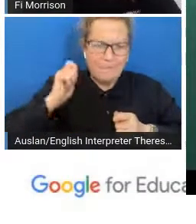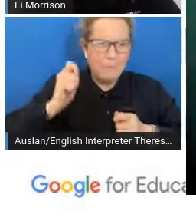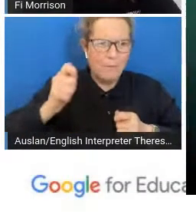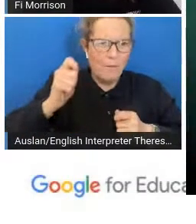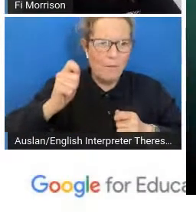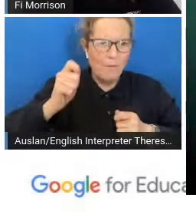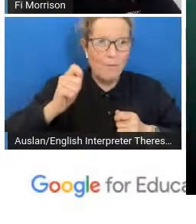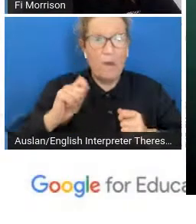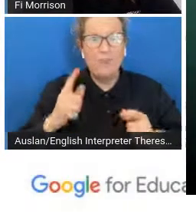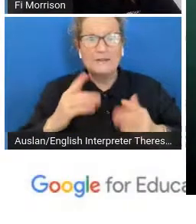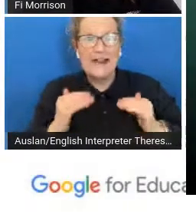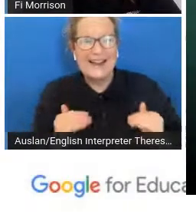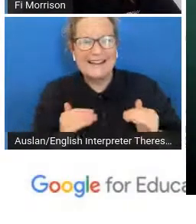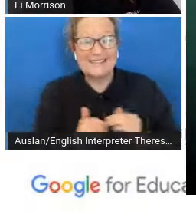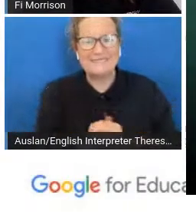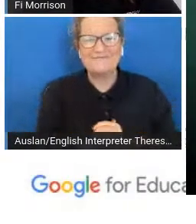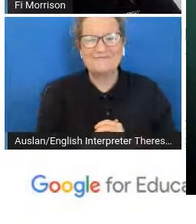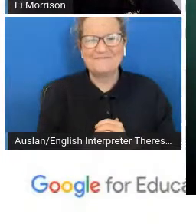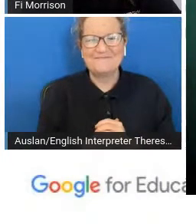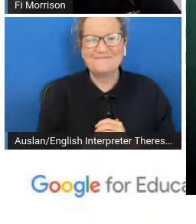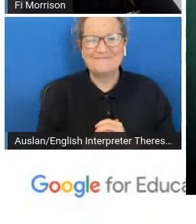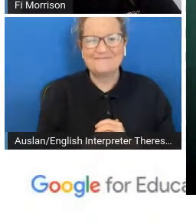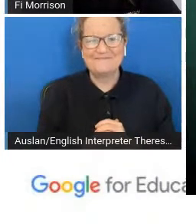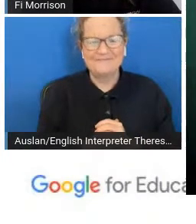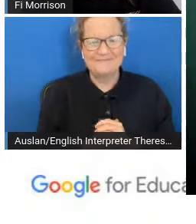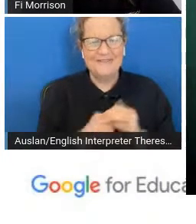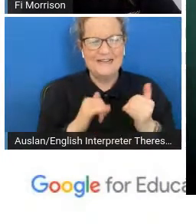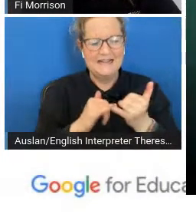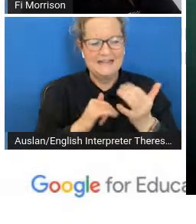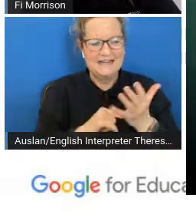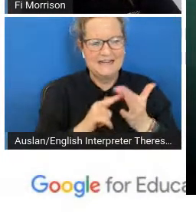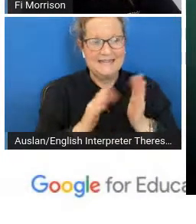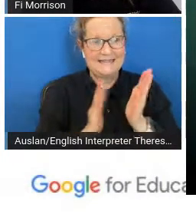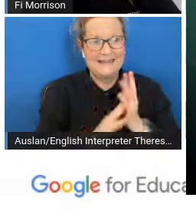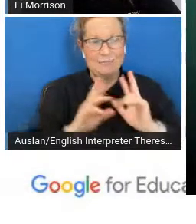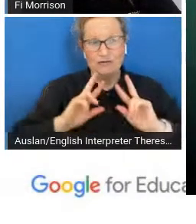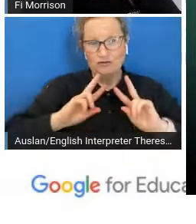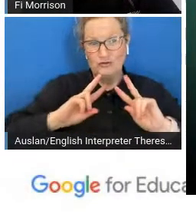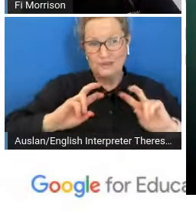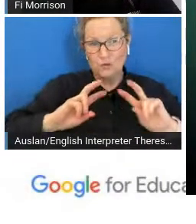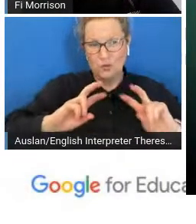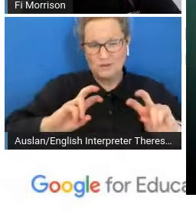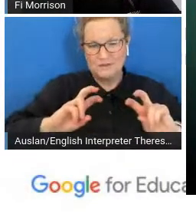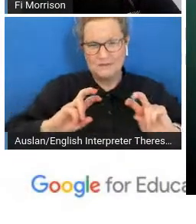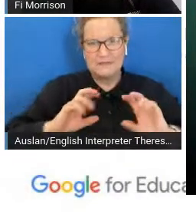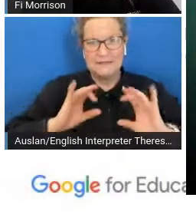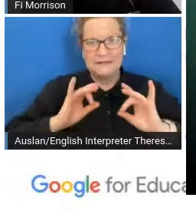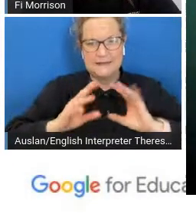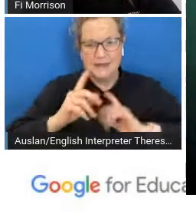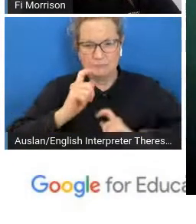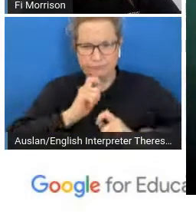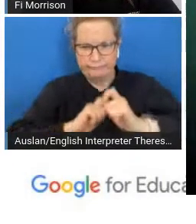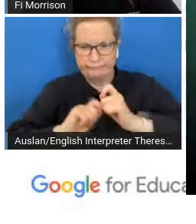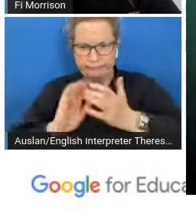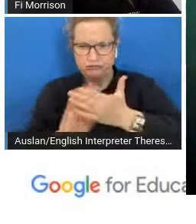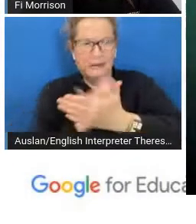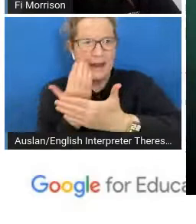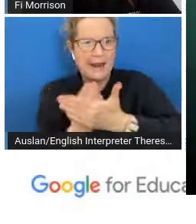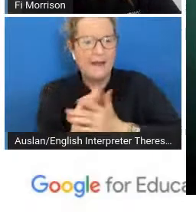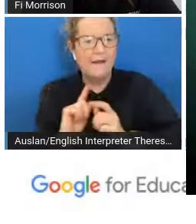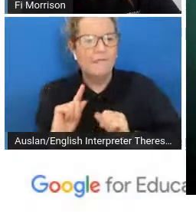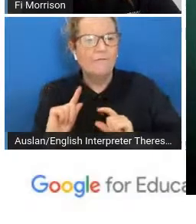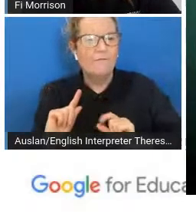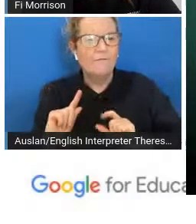to translate STEM resources via primary connections into languages. So first languages, so reviving